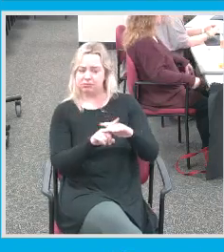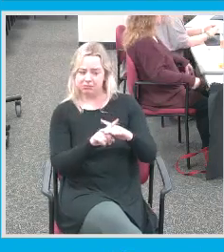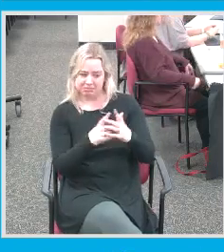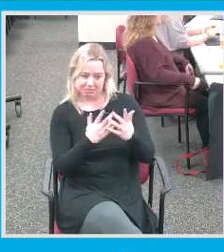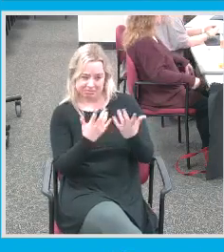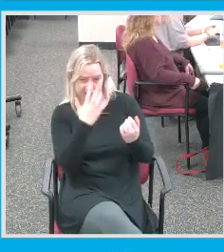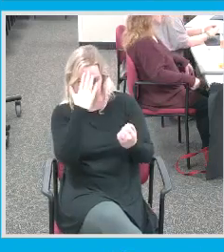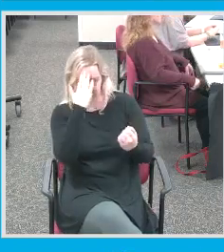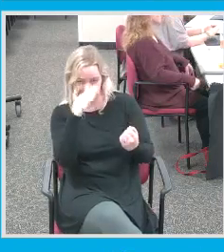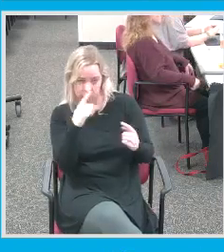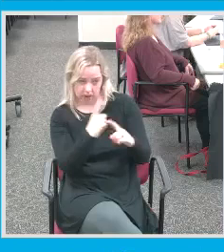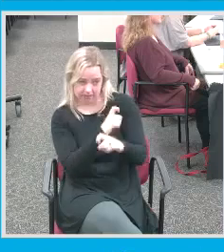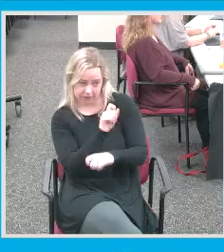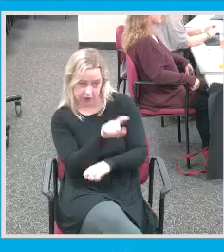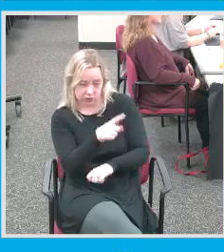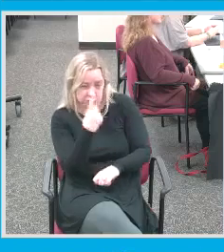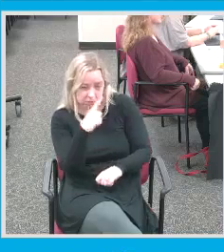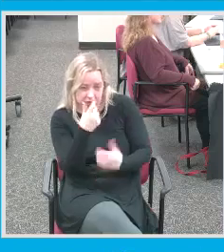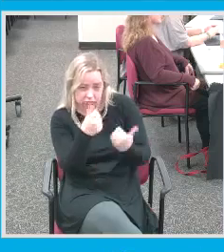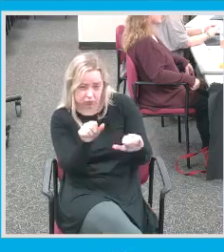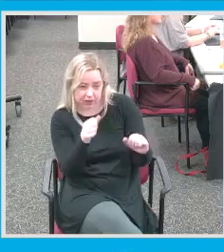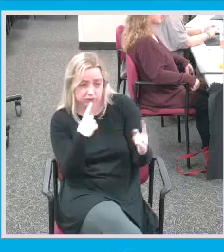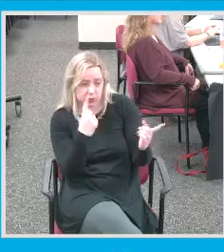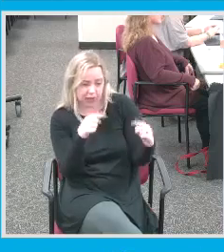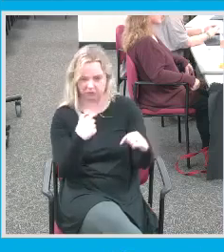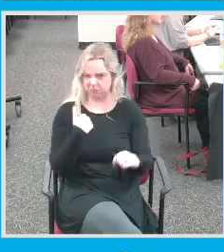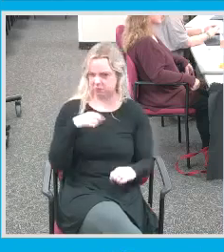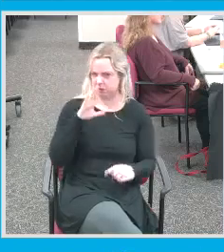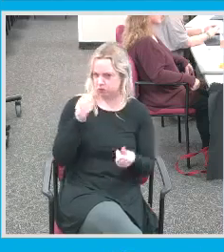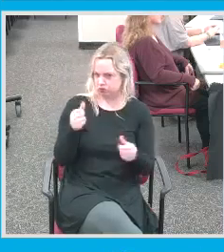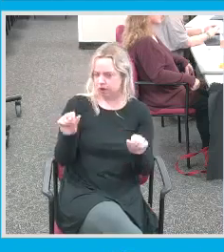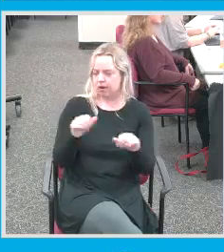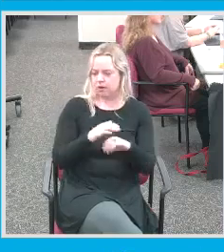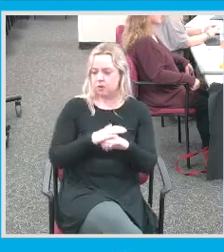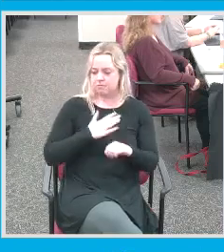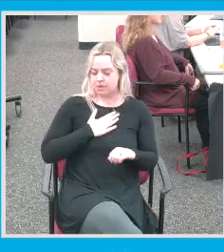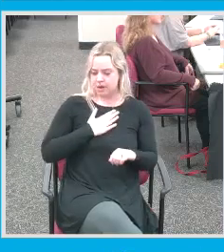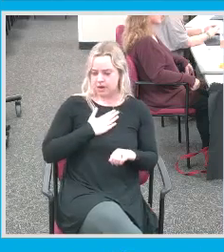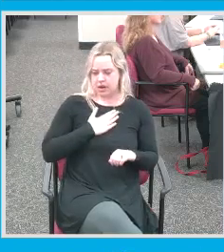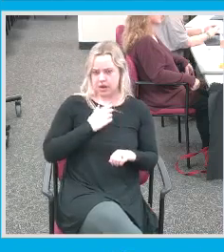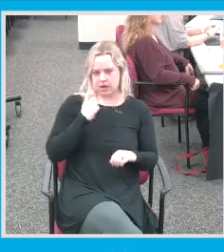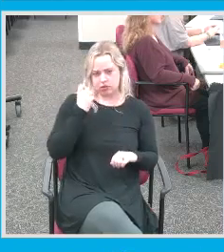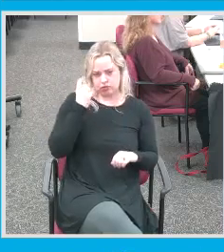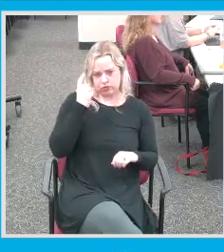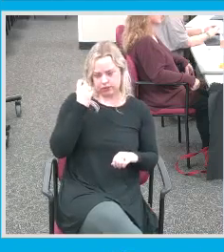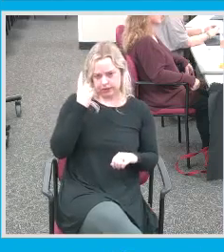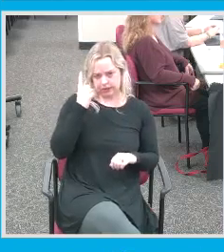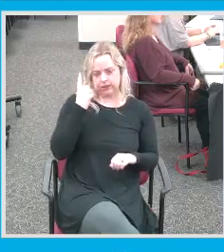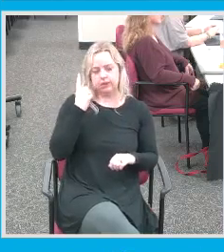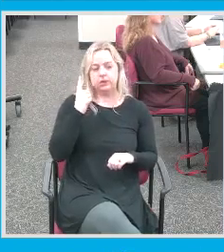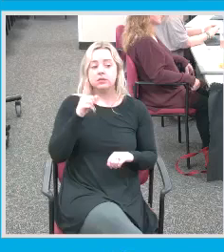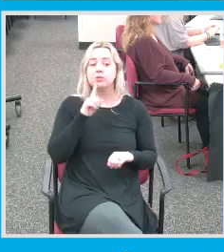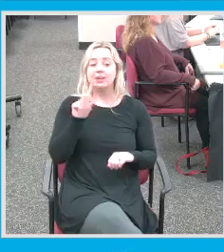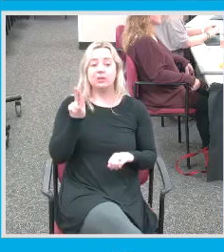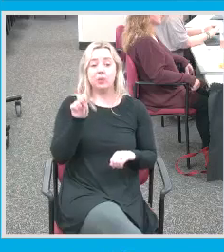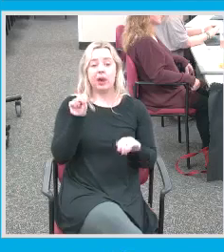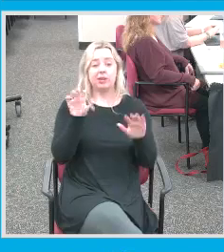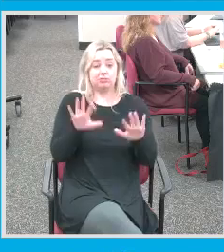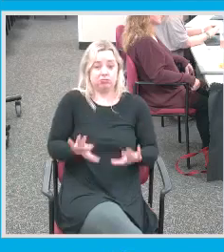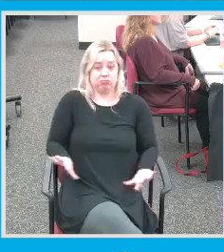it. Sure, I'll try to touch on some of those things. My understanding is that nationally